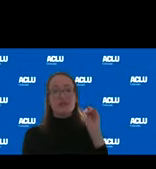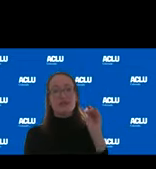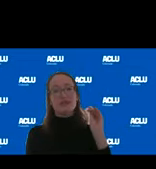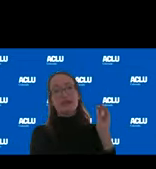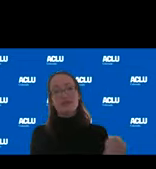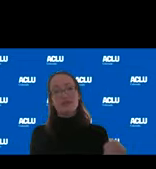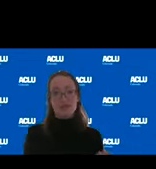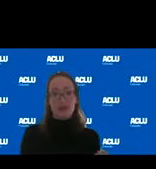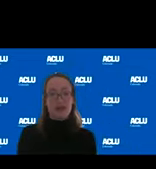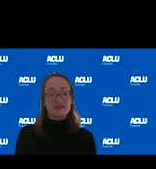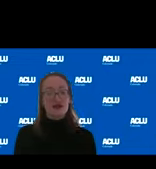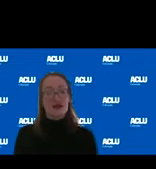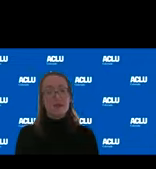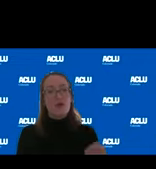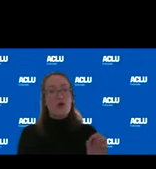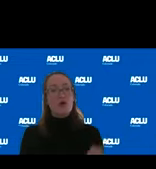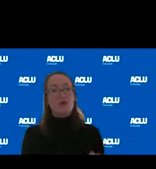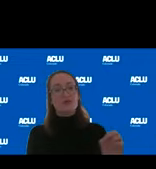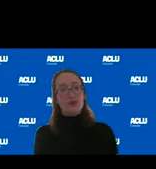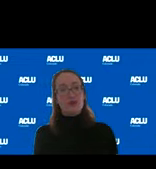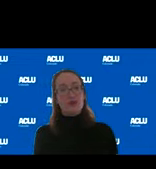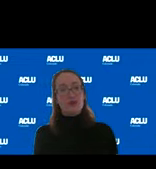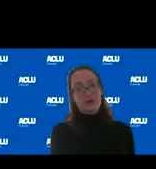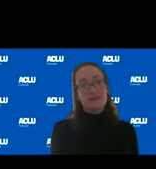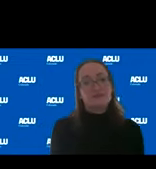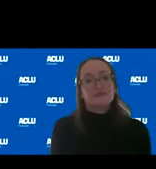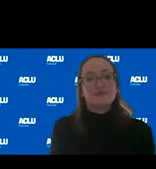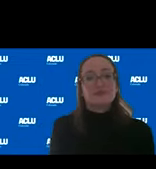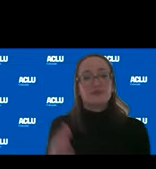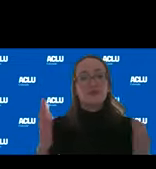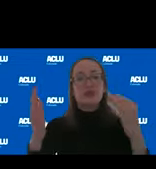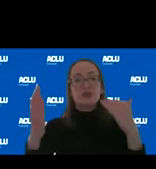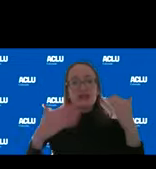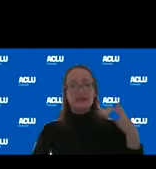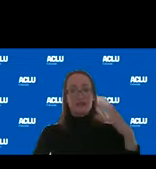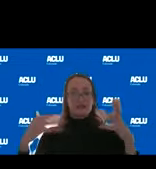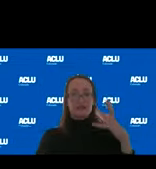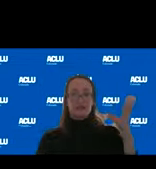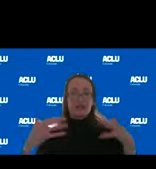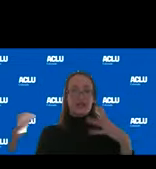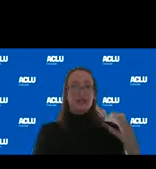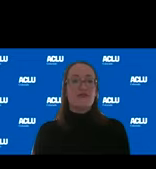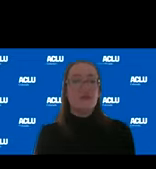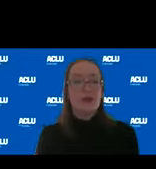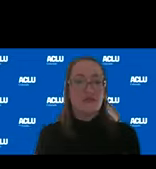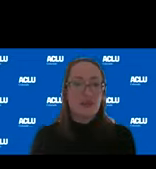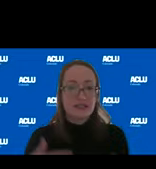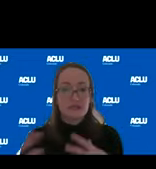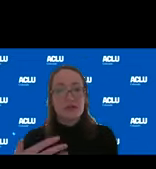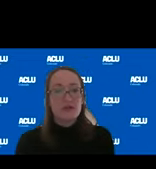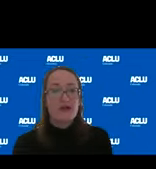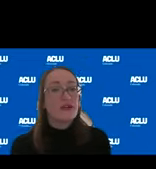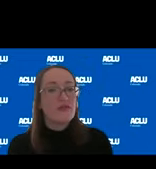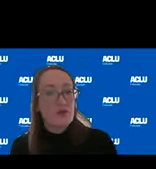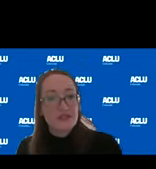most negatively impacts older voters of color. So that's creating a form of, that's a